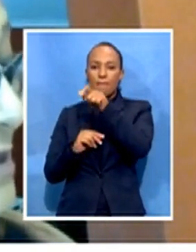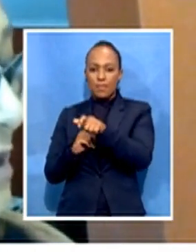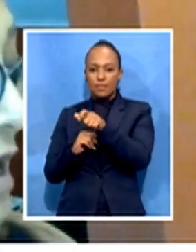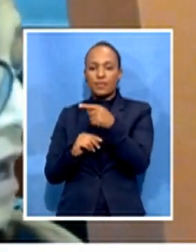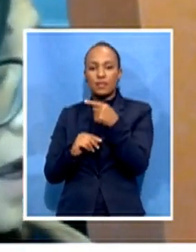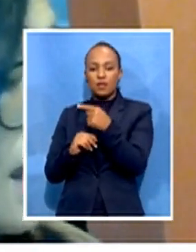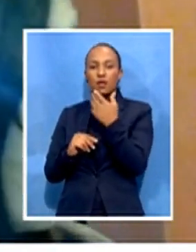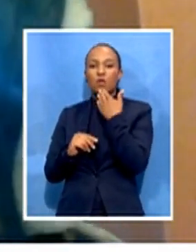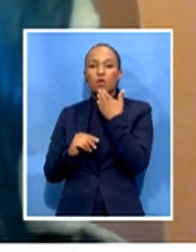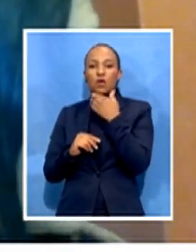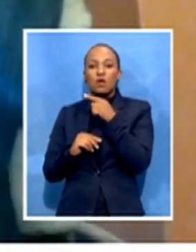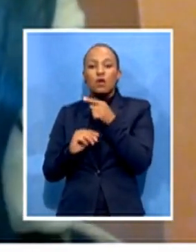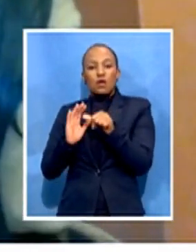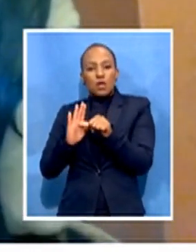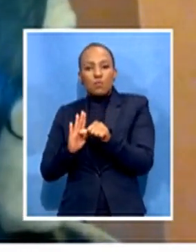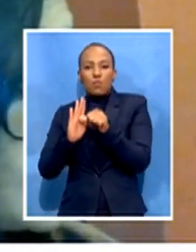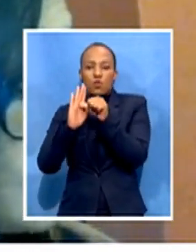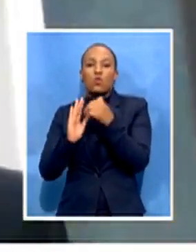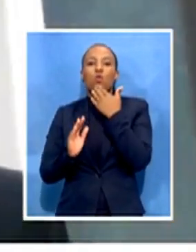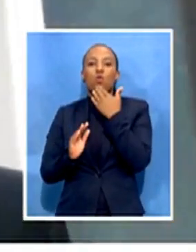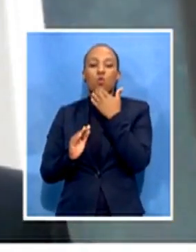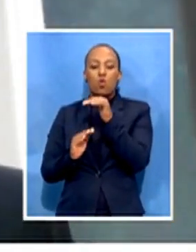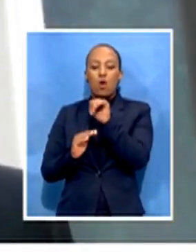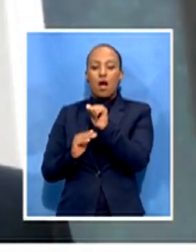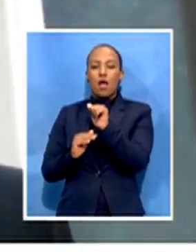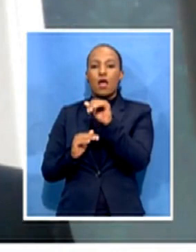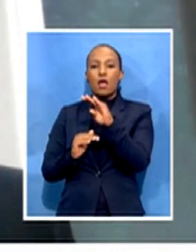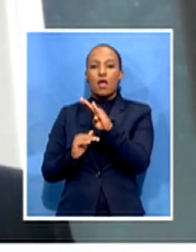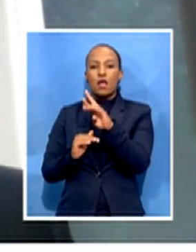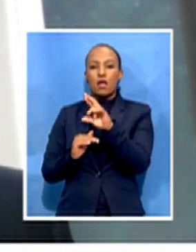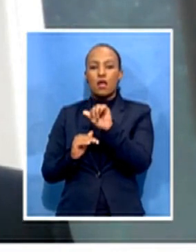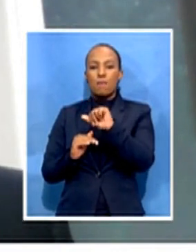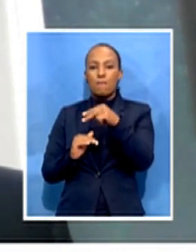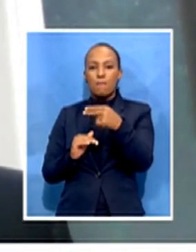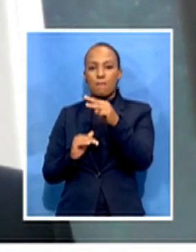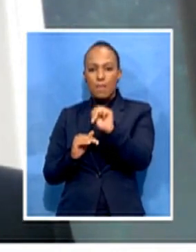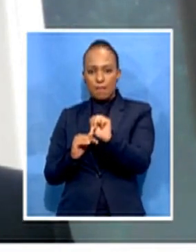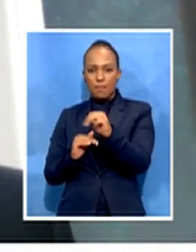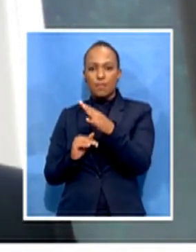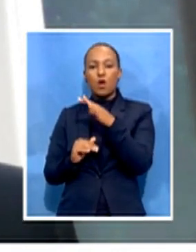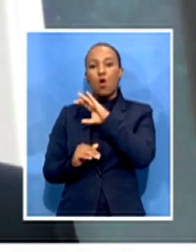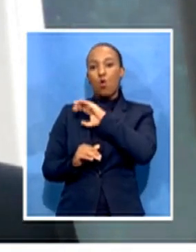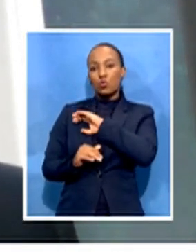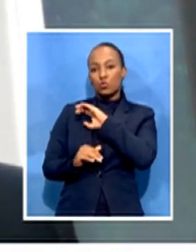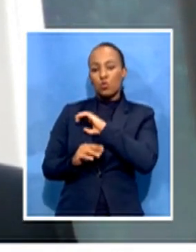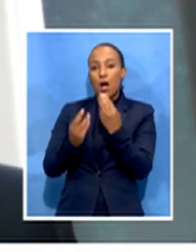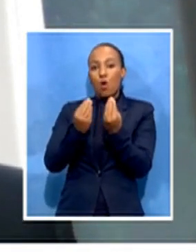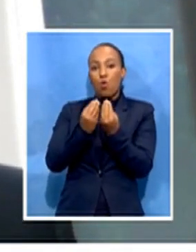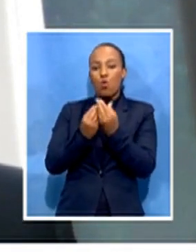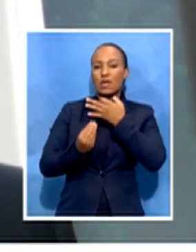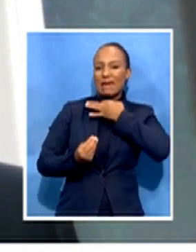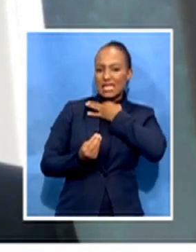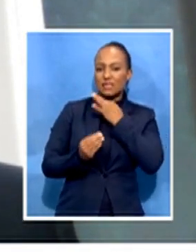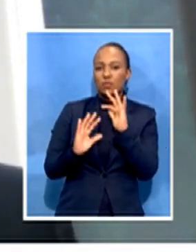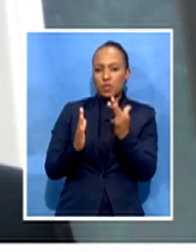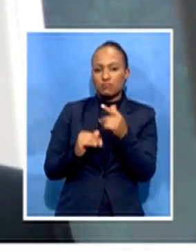Abram Nelson, who is representing Consumer Goods Crime Risk Initiative. And this is, of course, the big